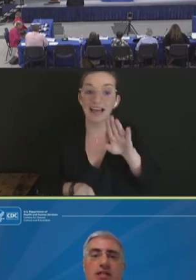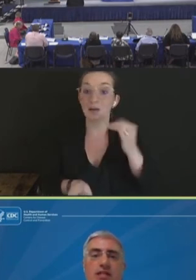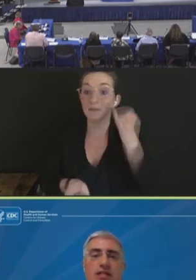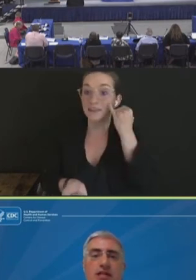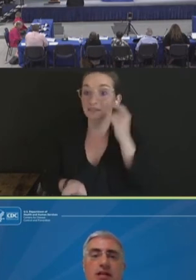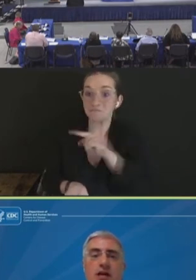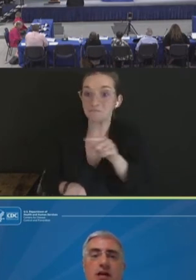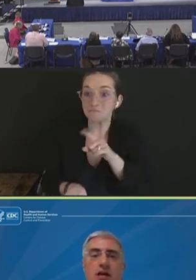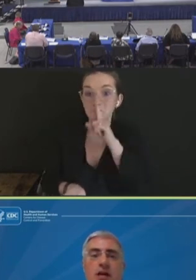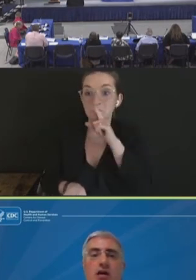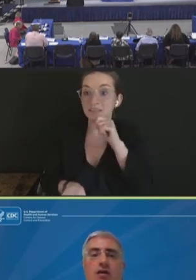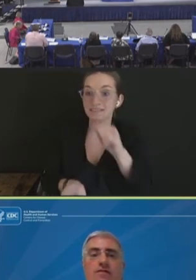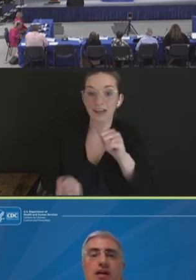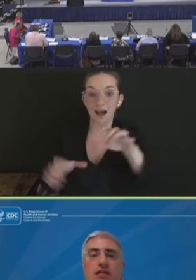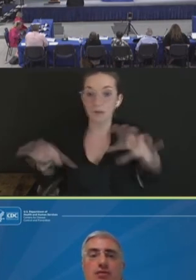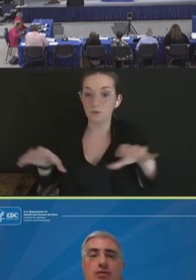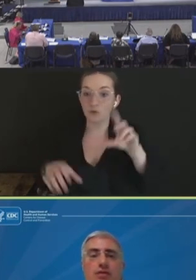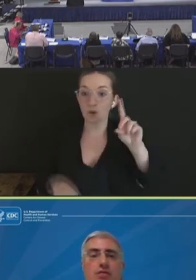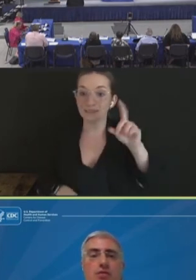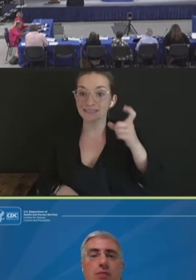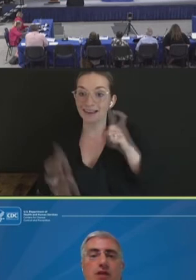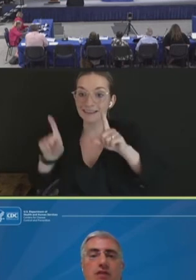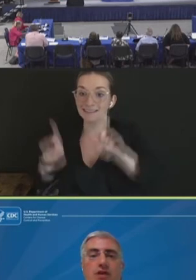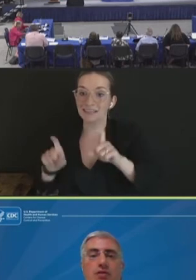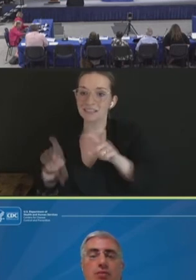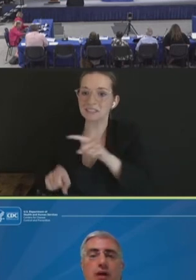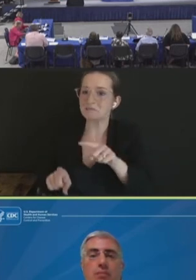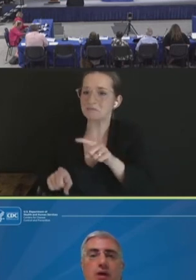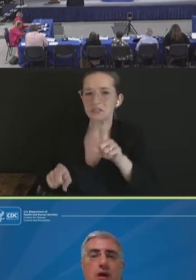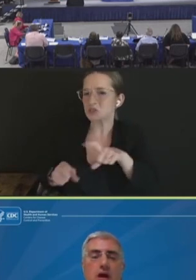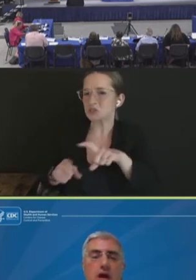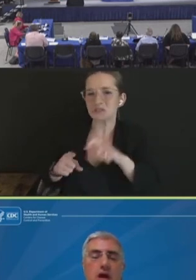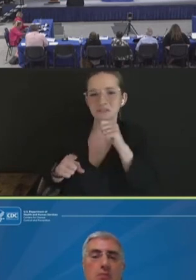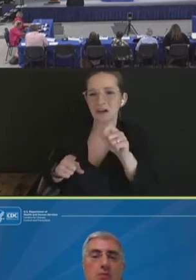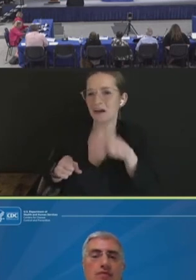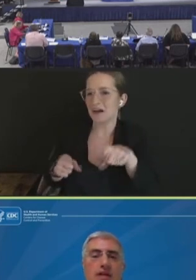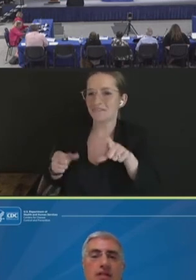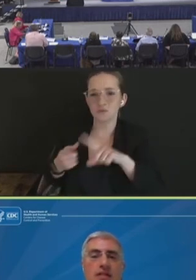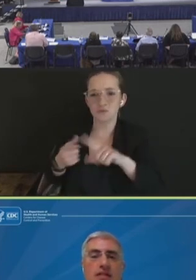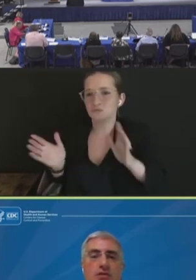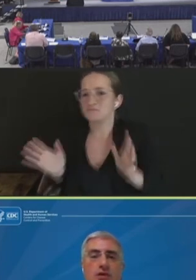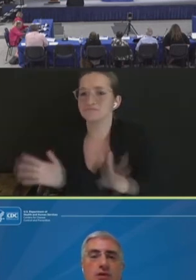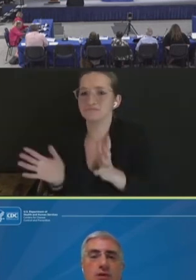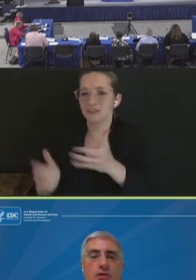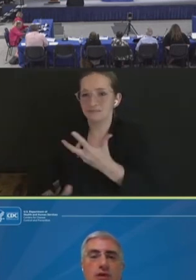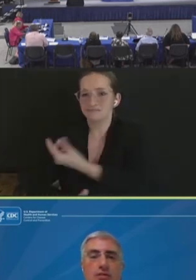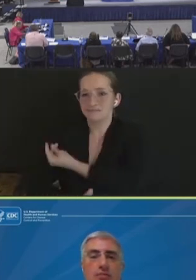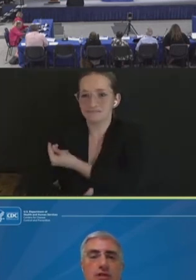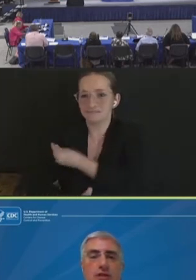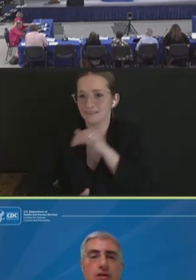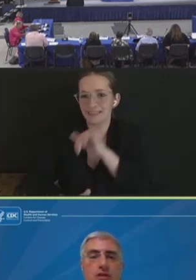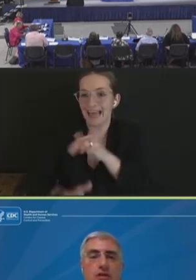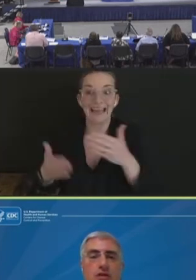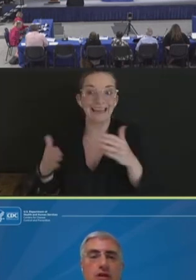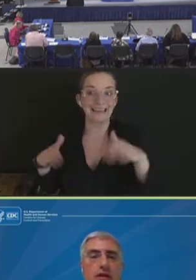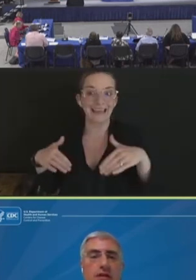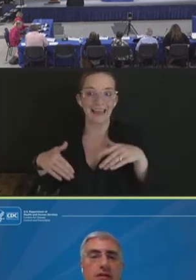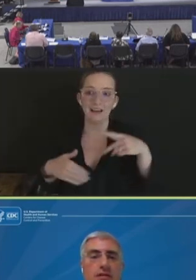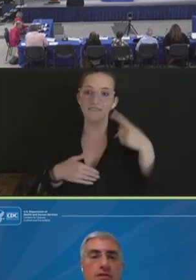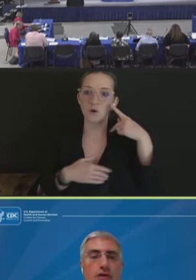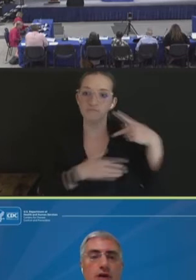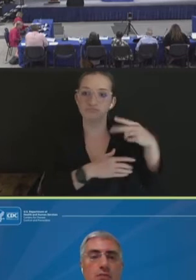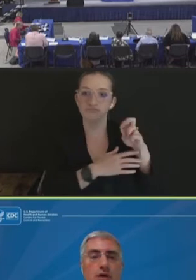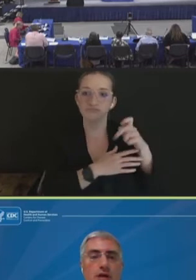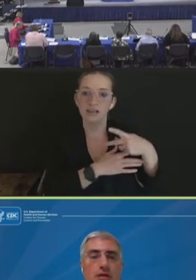diagnostic testing are advised to receive orthopox virus PrEP. We've not seen nosocomial transmission occur in